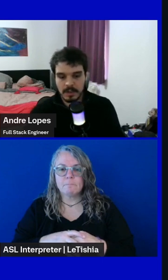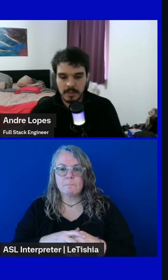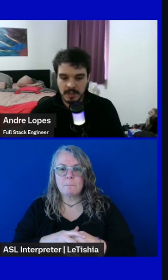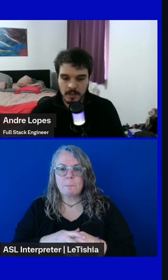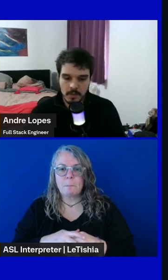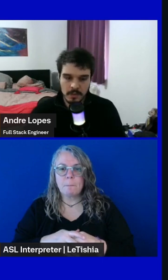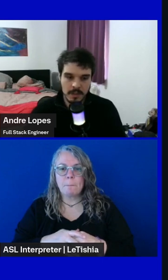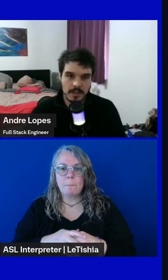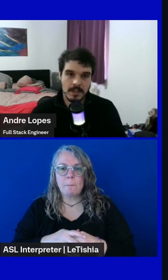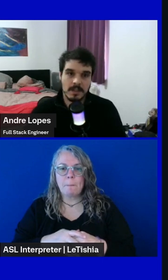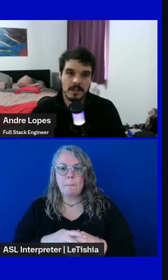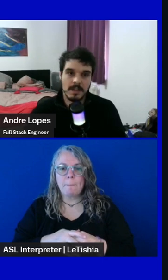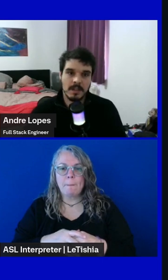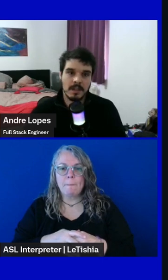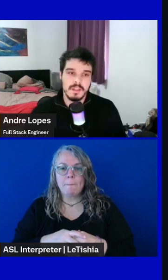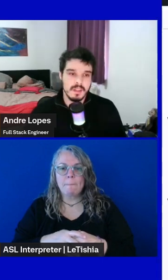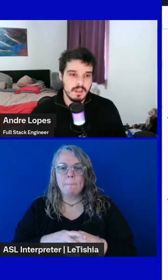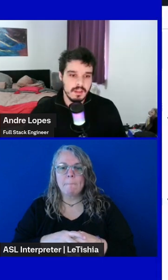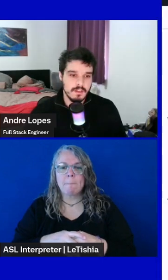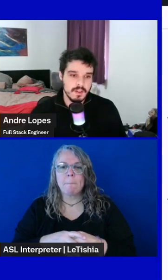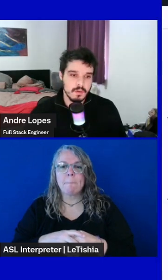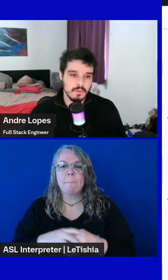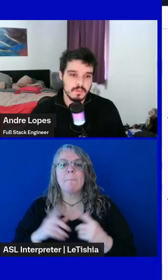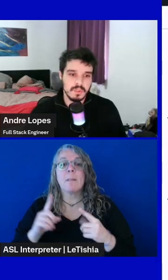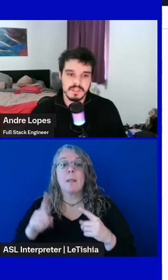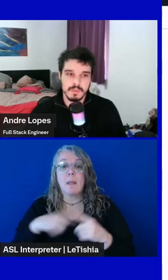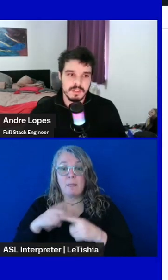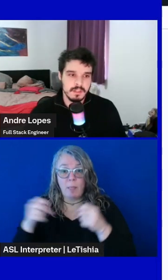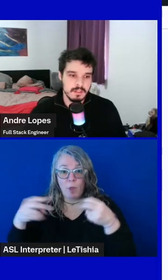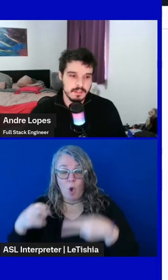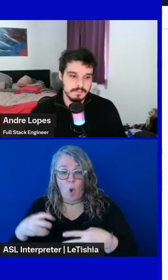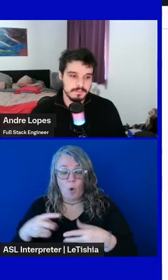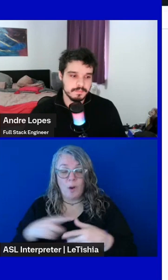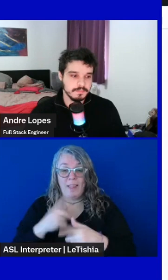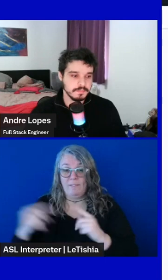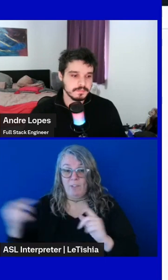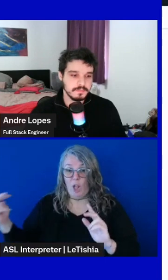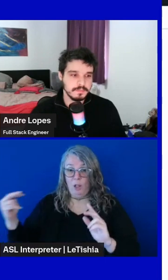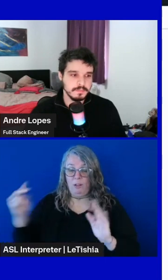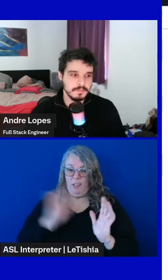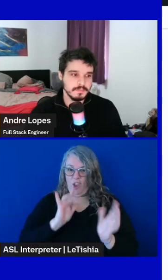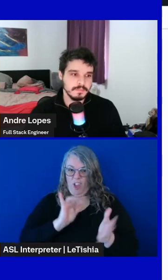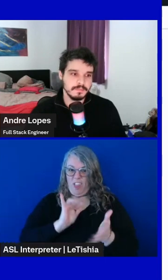So obtain the code. And if I go to this one here,